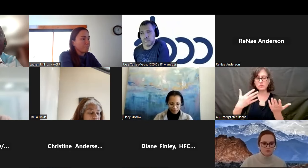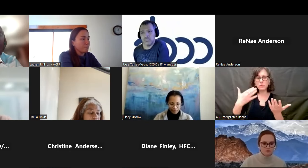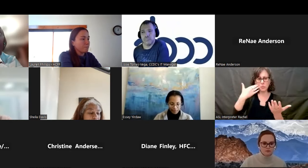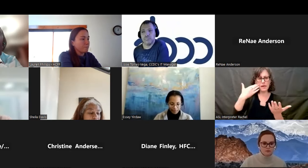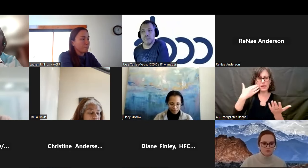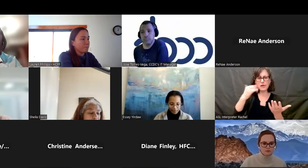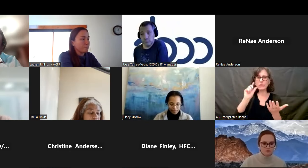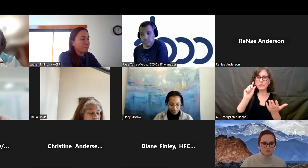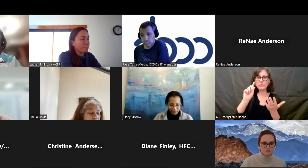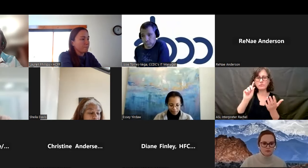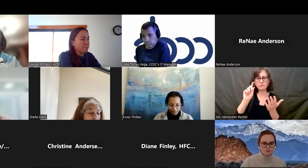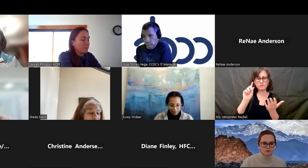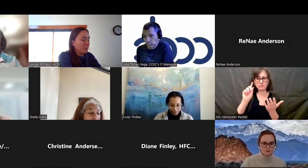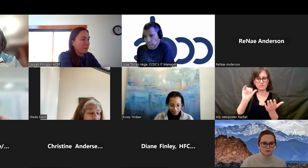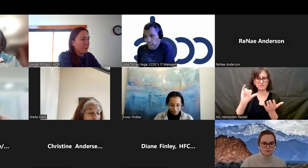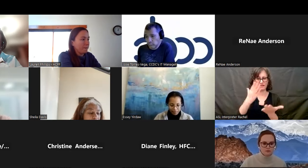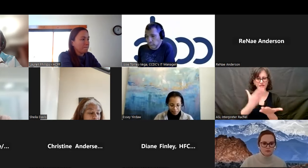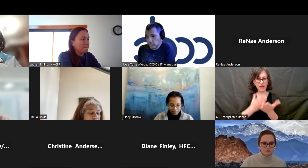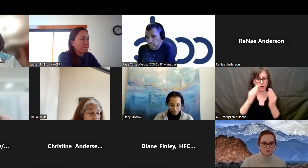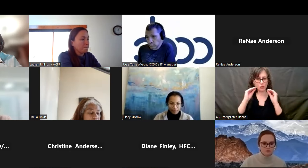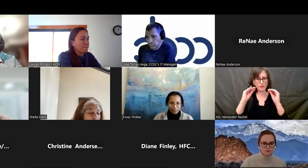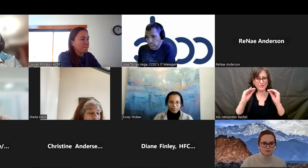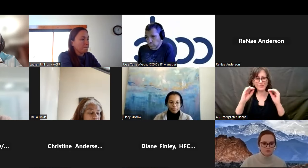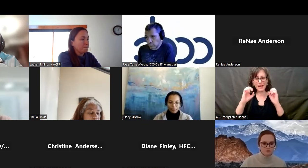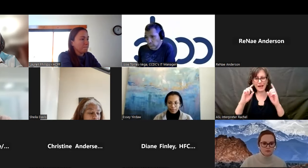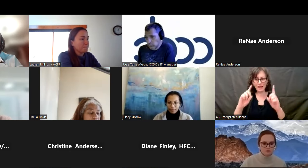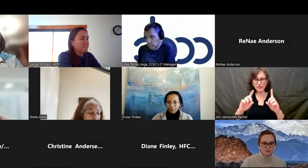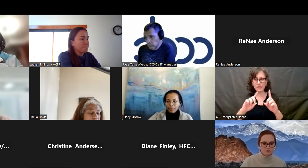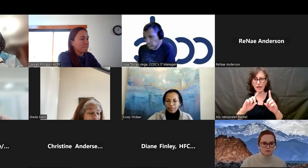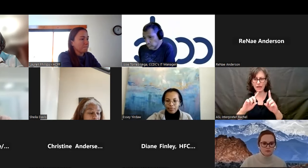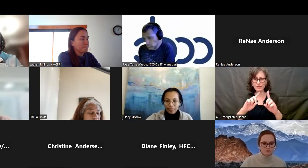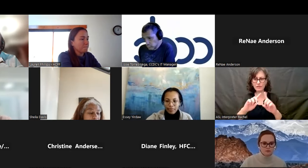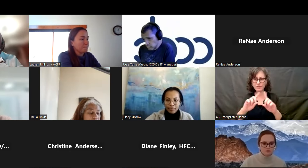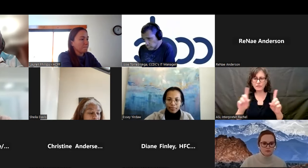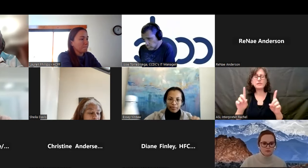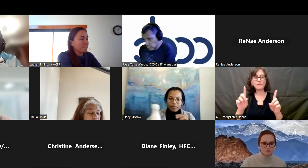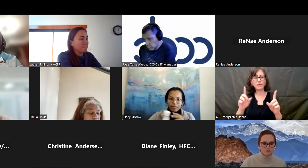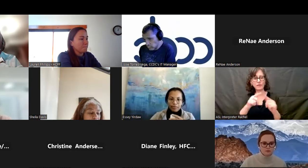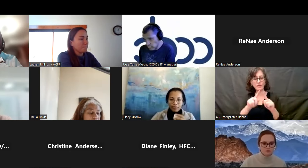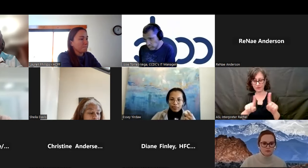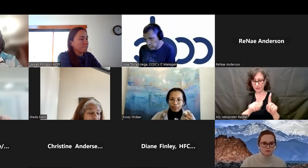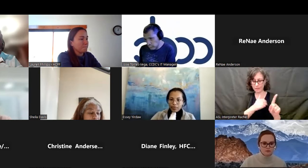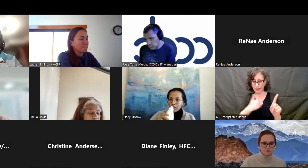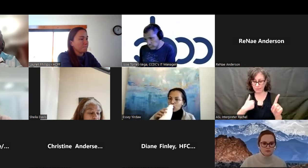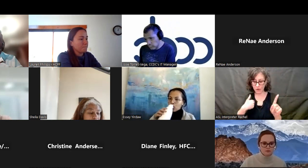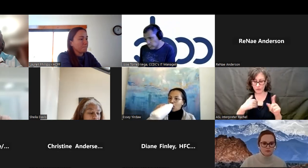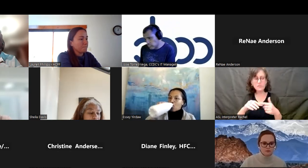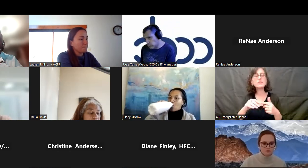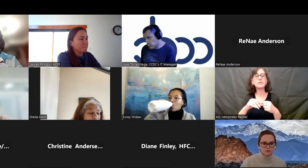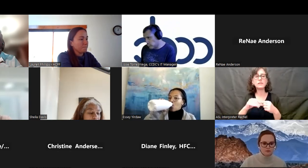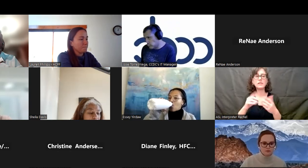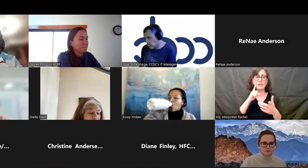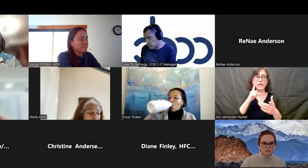only a fact of educating members, social determinants of health could be a big barrier for members to